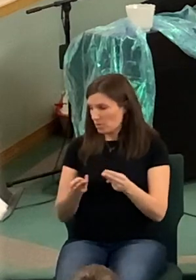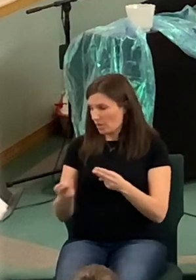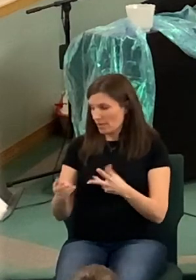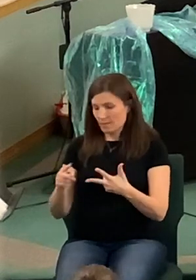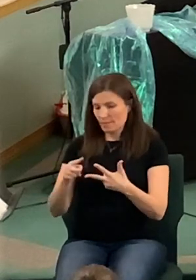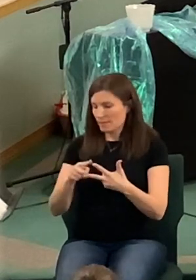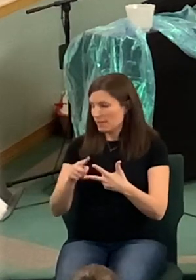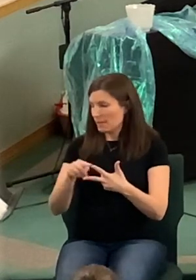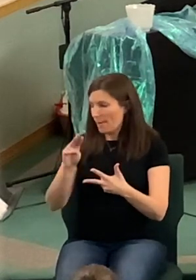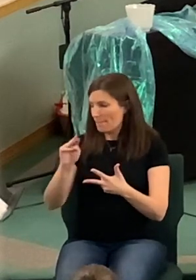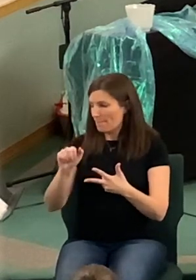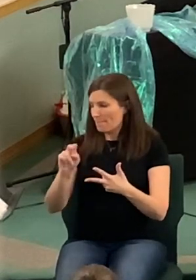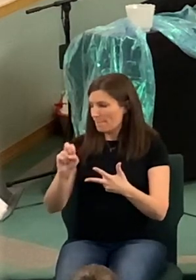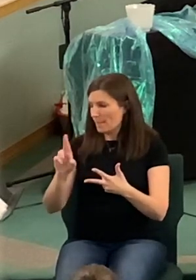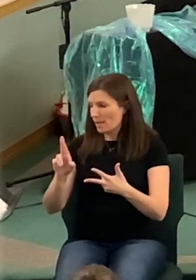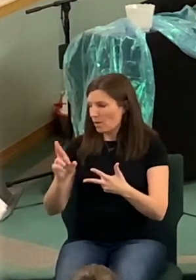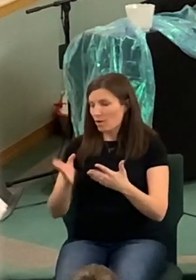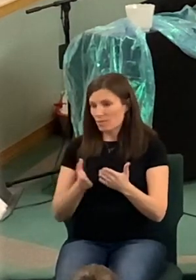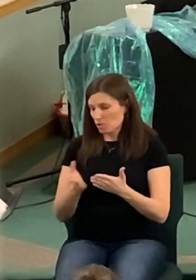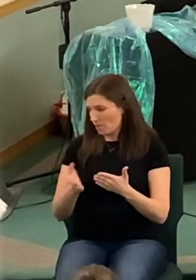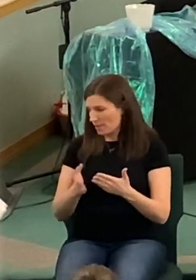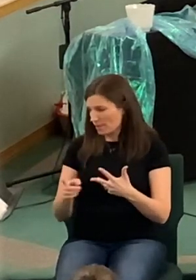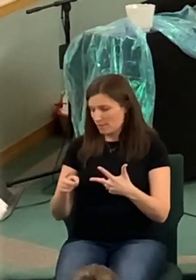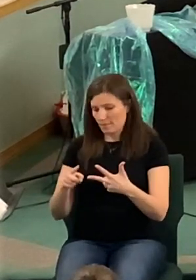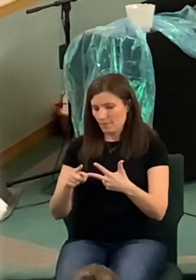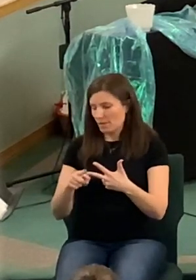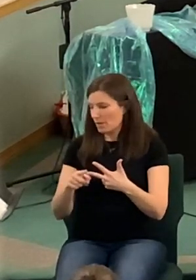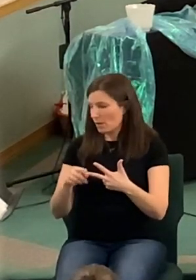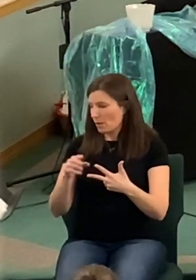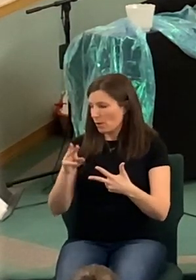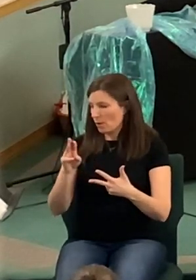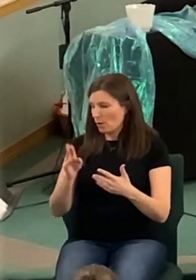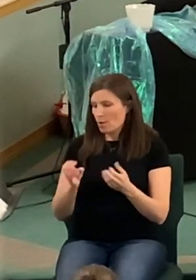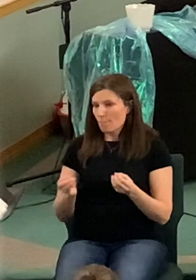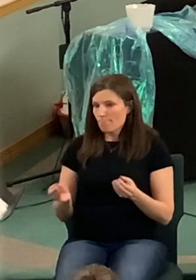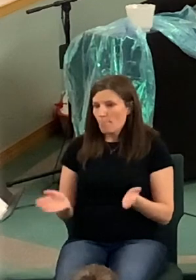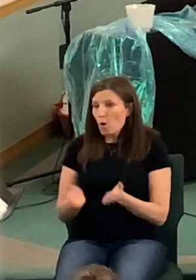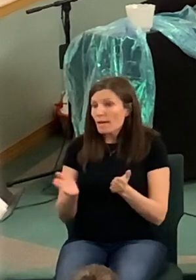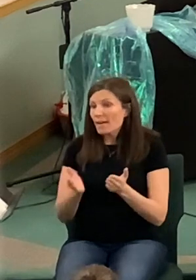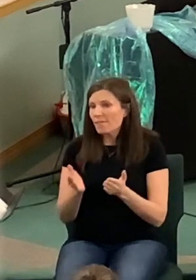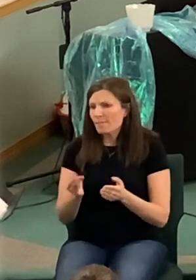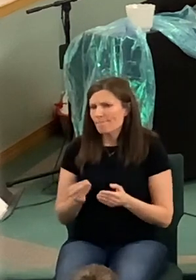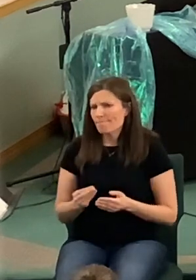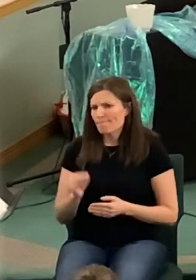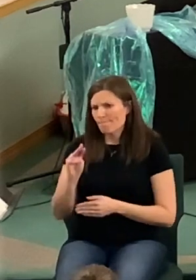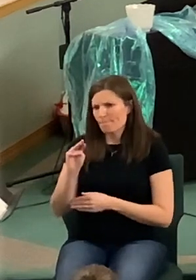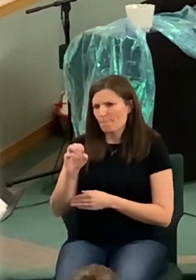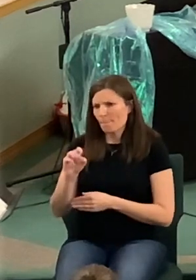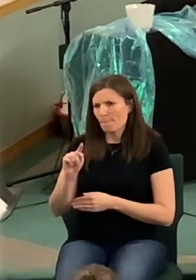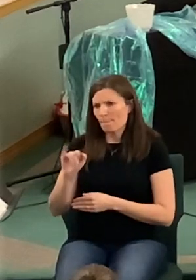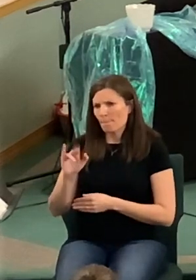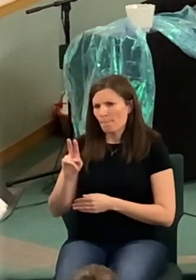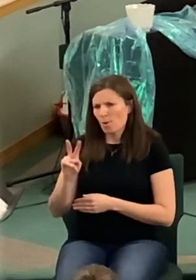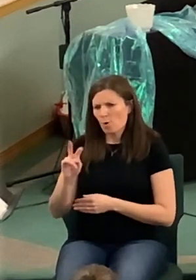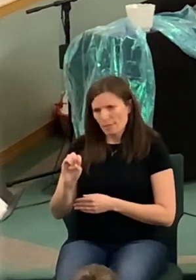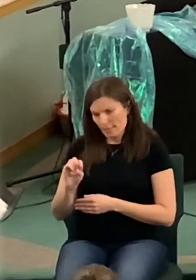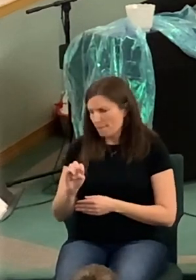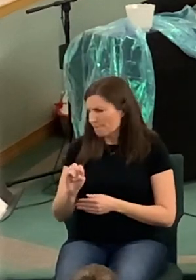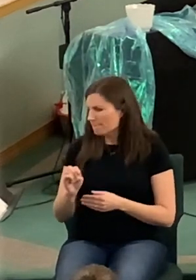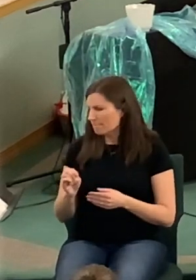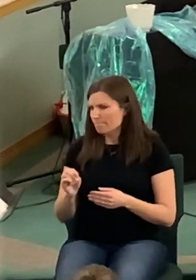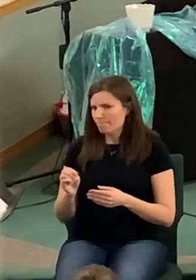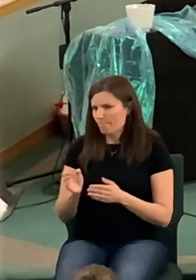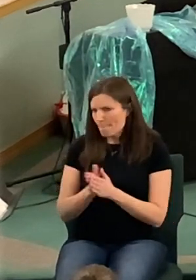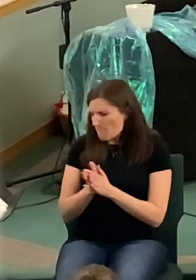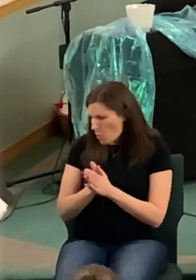the motive that we should have for service. Now let's start by looking at these members of